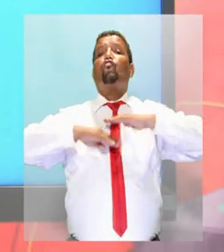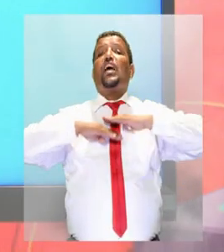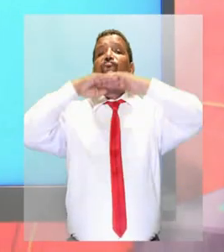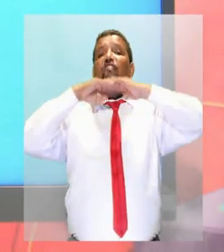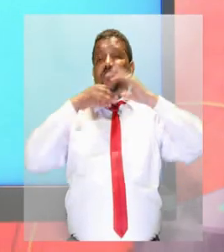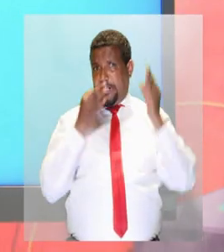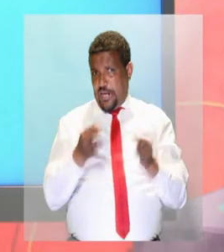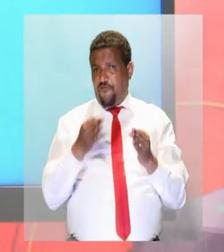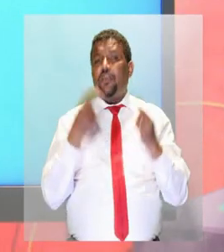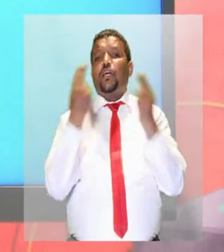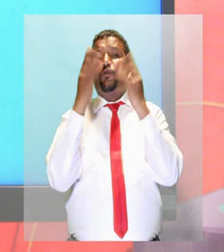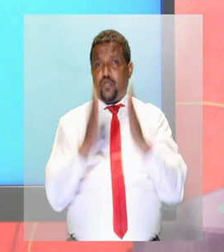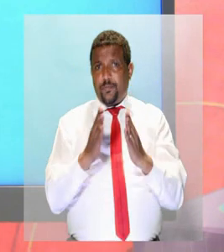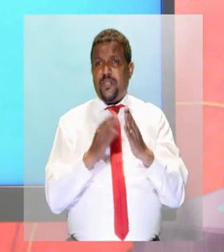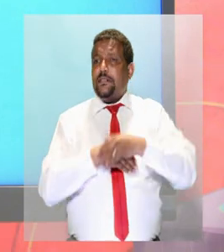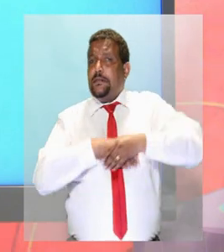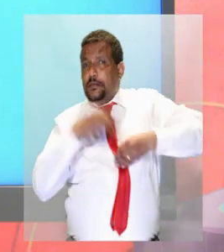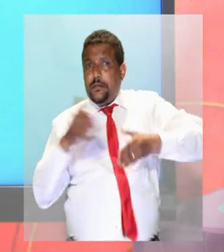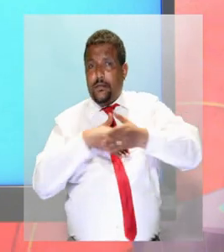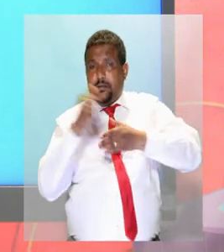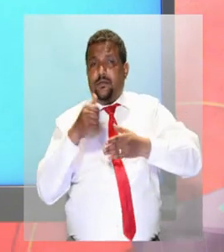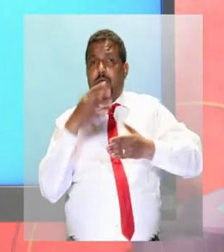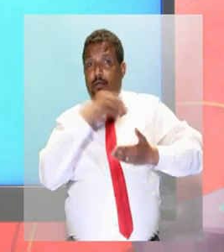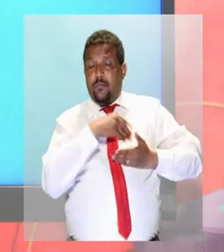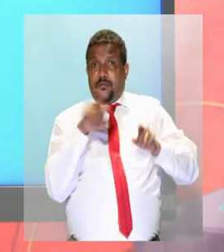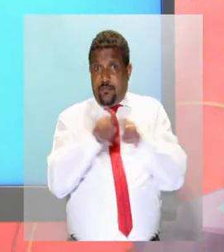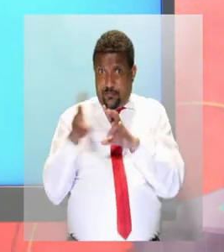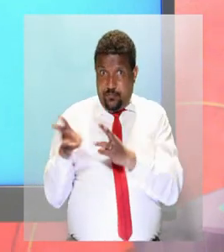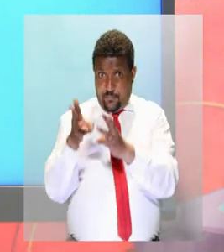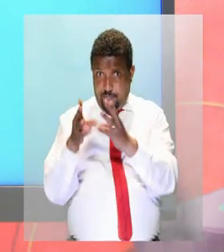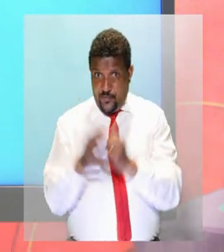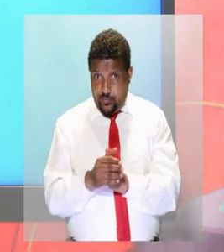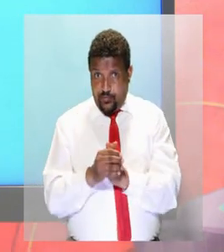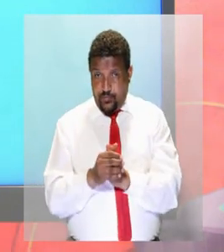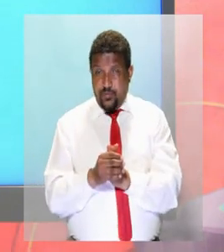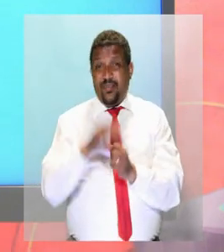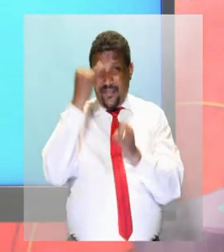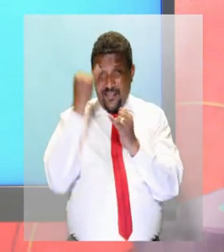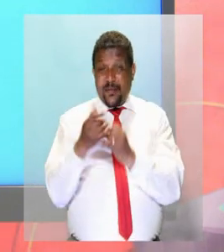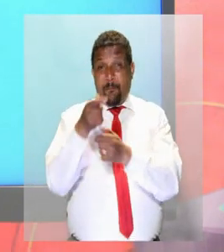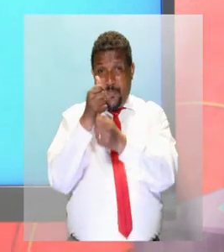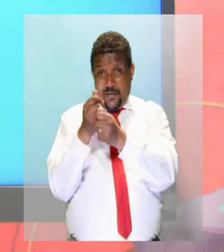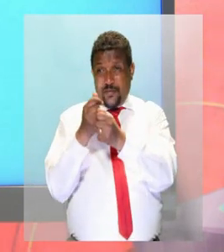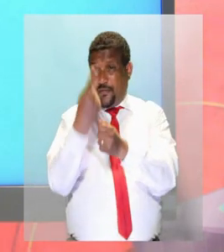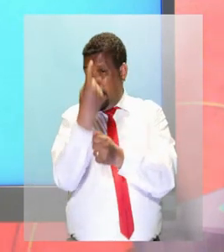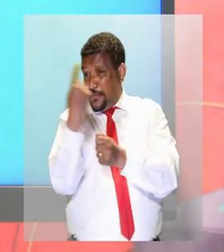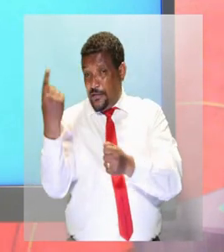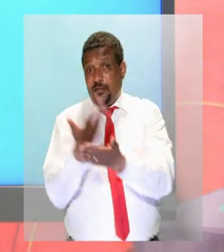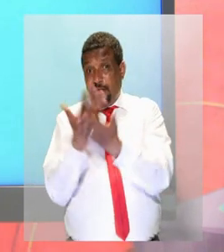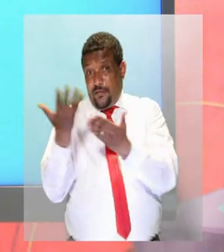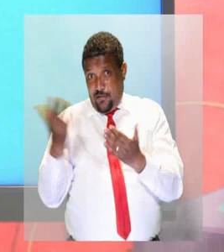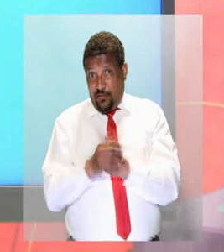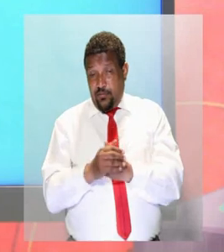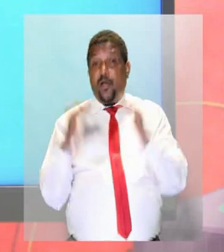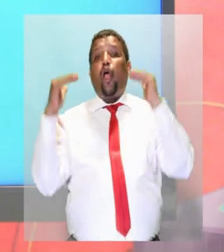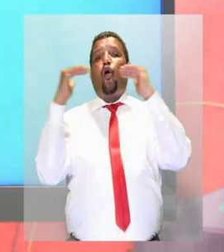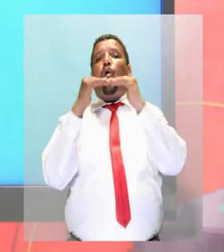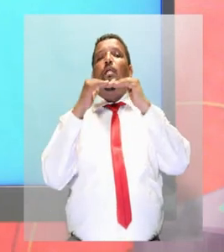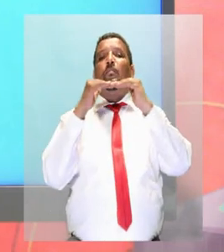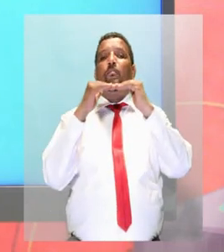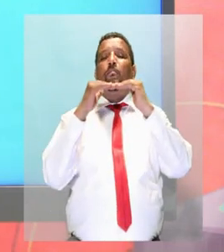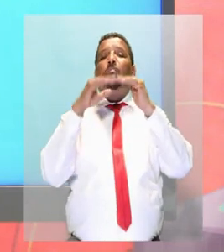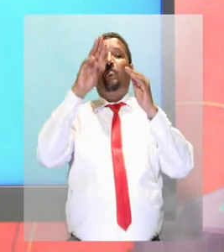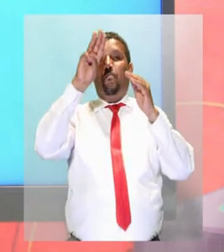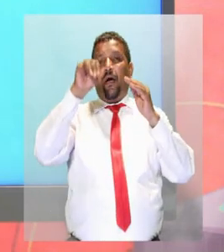consumer spends his or her income in such a way that the last bill spent on each good yields equal marginal